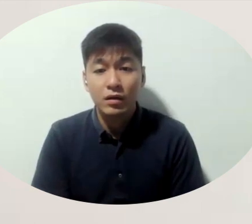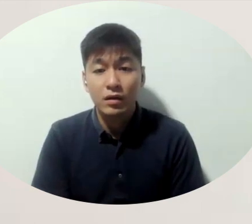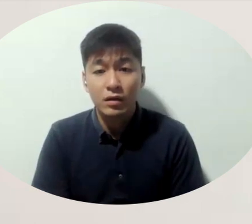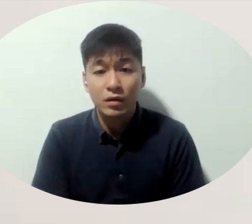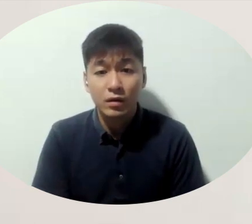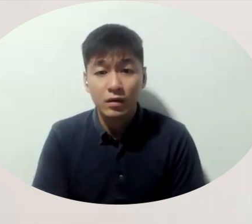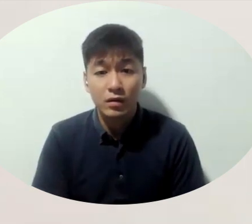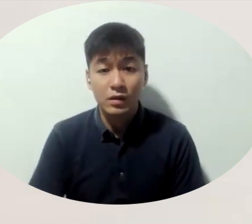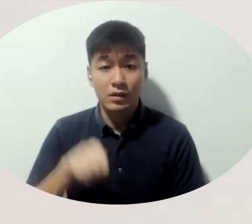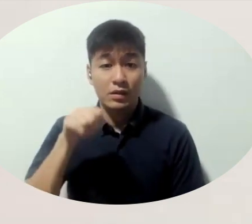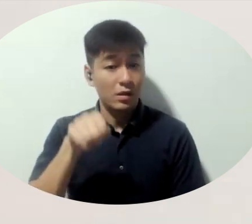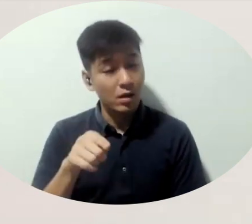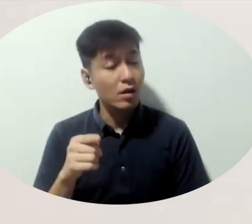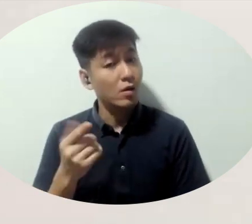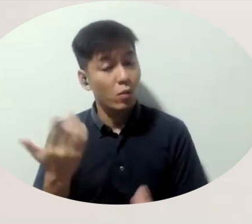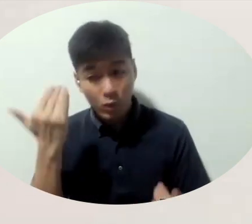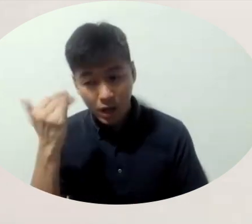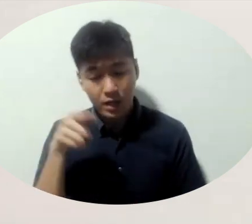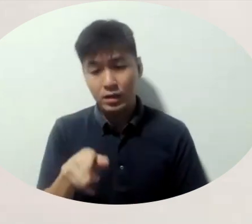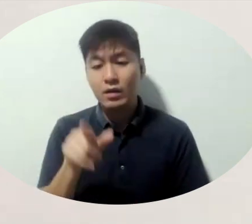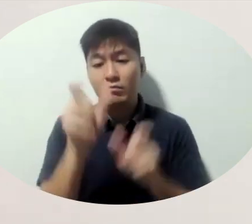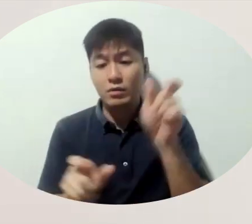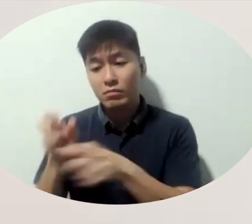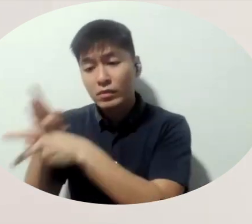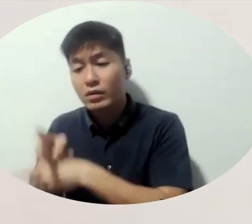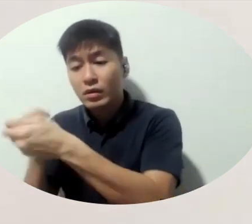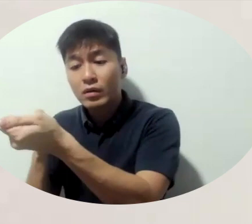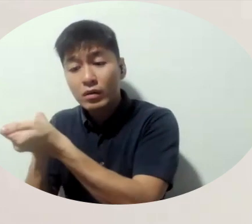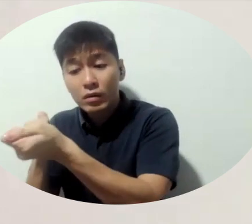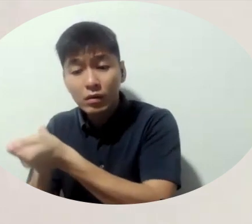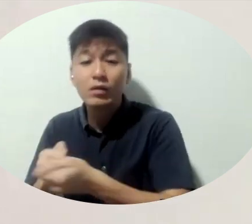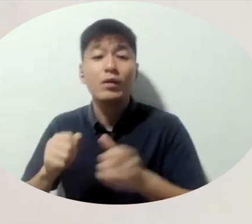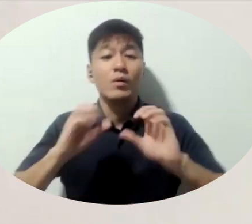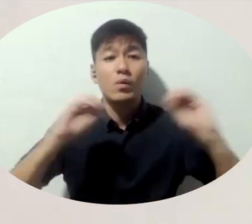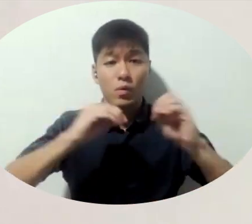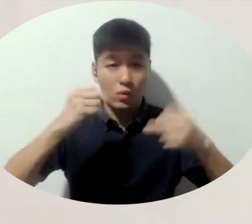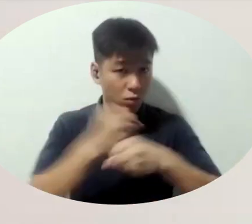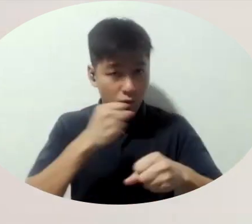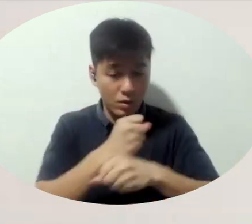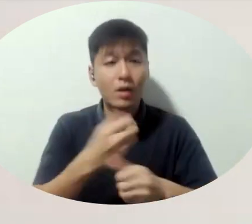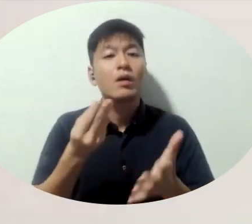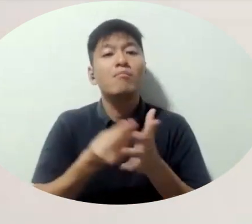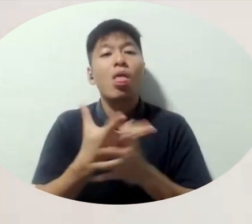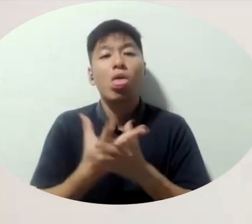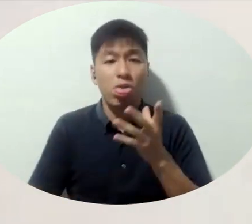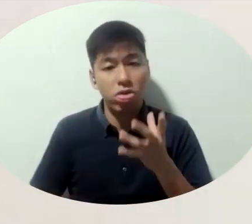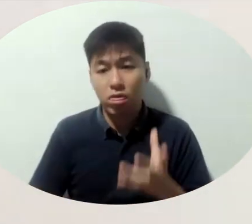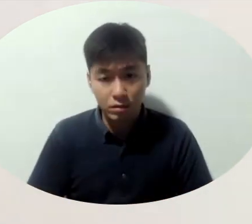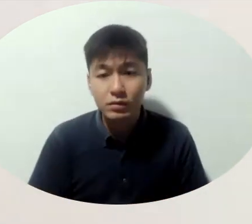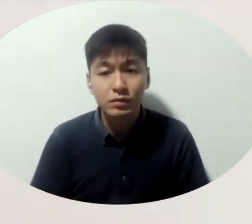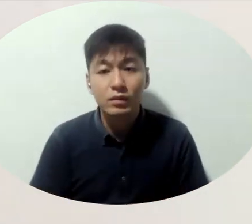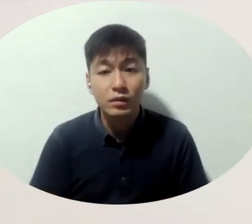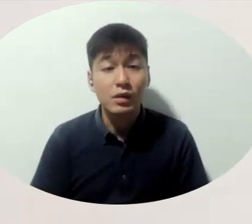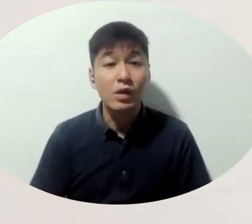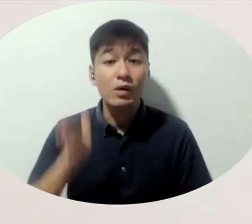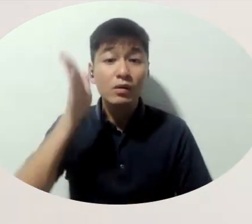going in 2050 is going to go up to 2.8 trillion. Now with COVID kicking in and having